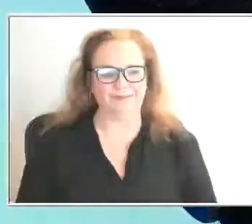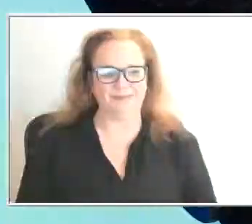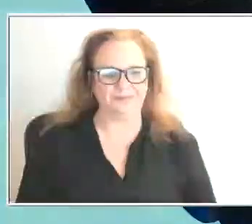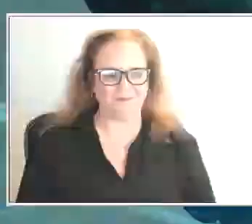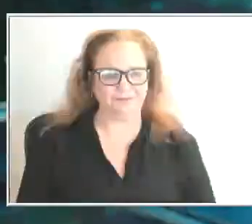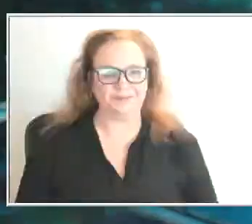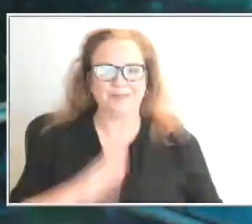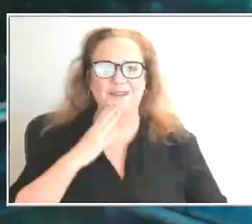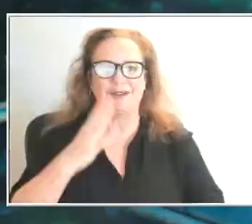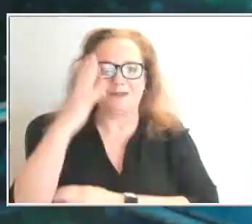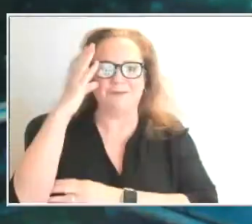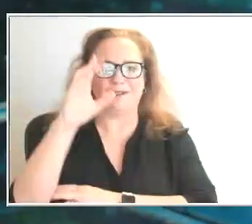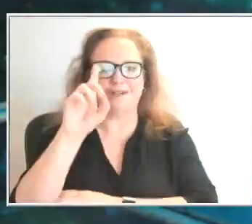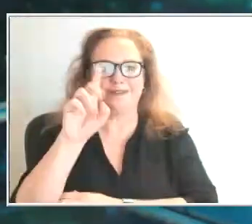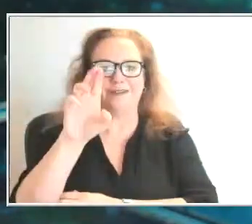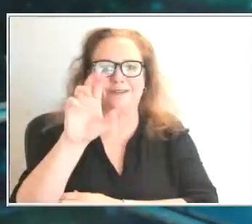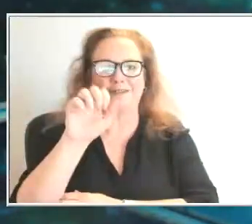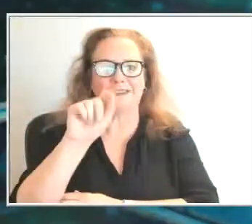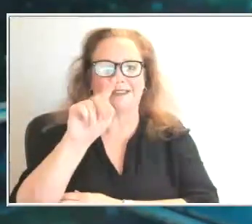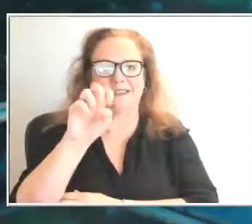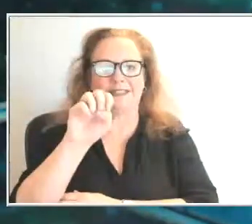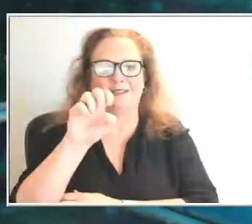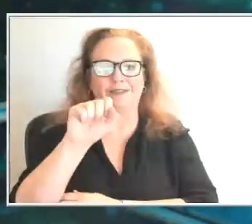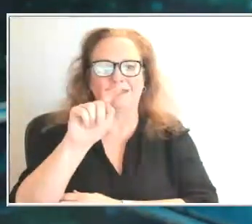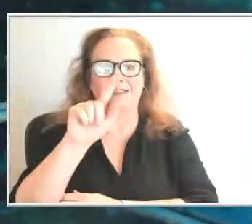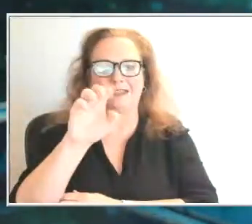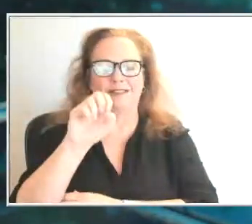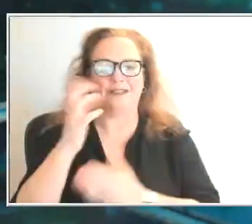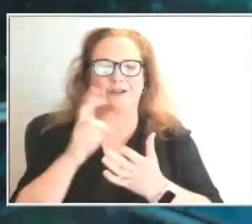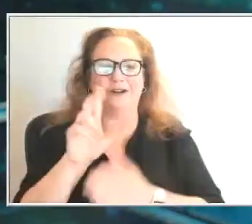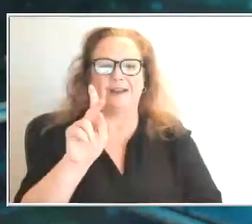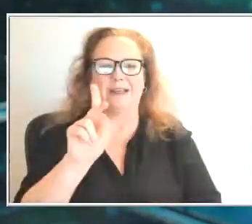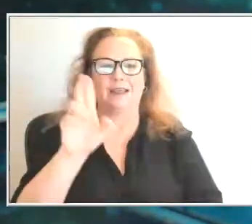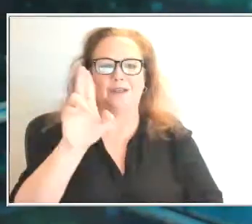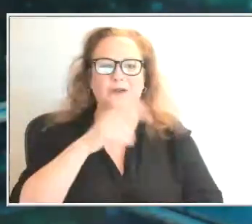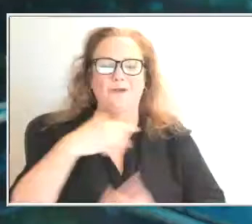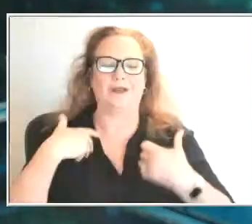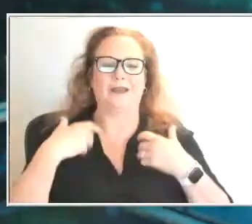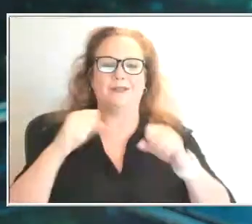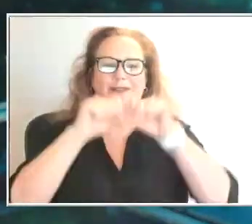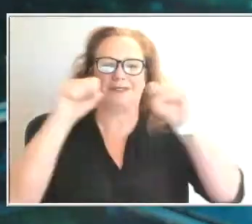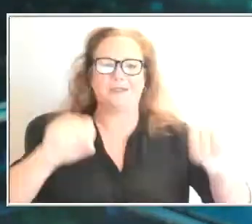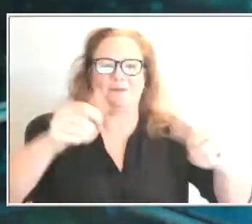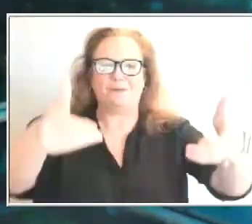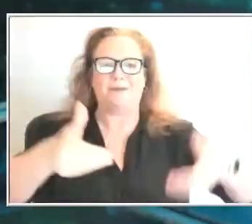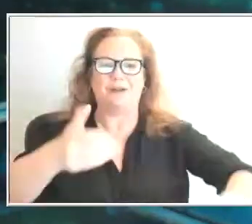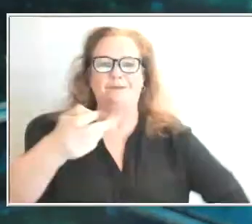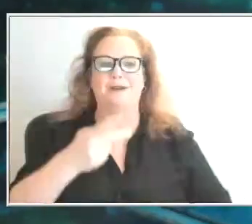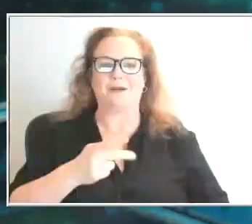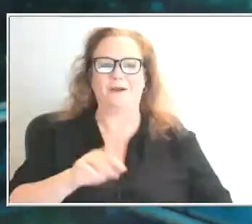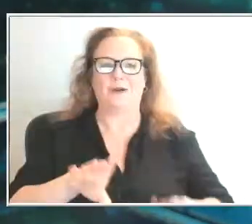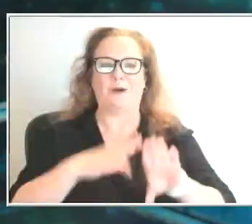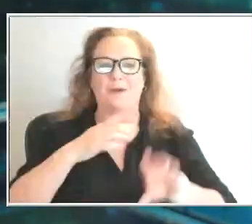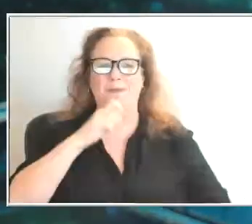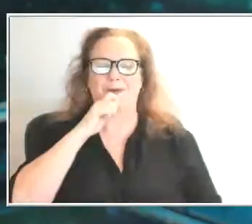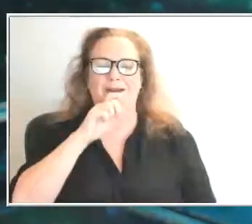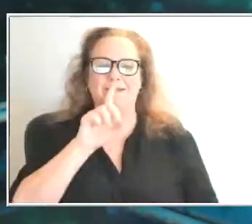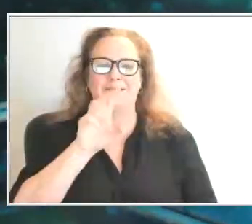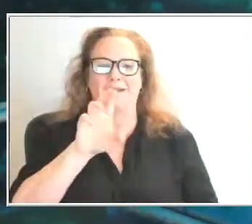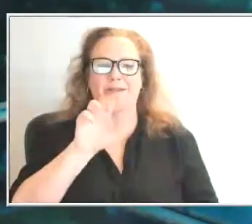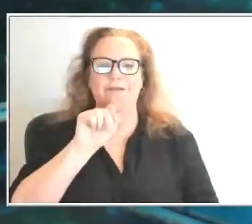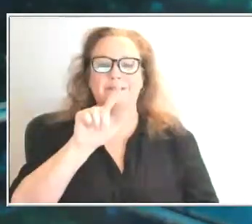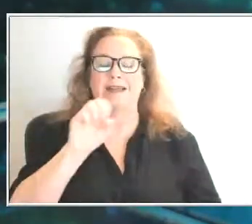Good morning. I'm Dr. Steve Stites, Chief Medical Officer here at the University of Kansas Health System. Welcome back to Open Mics with Dr. Stites.